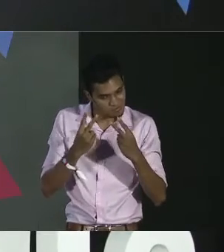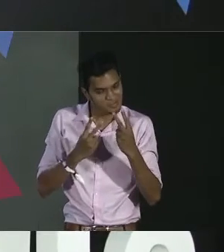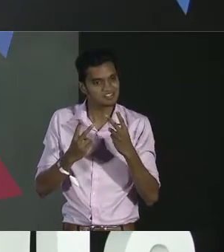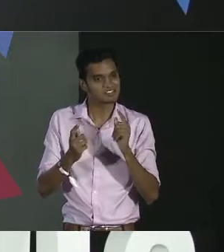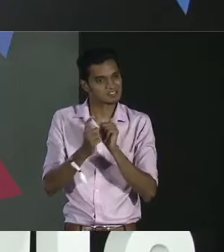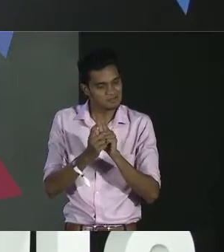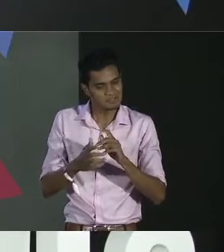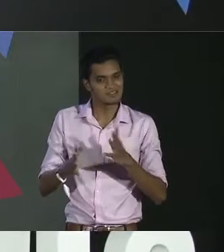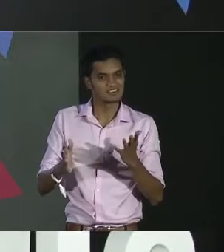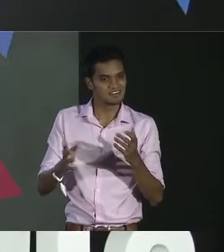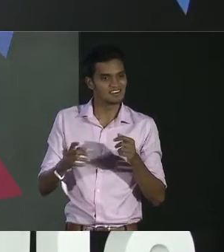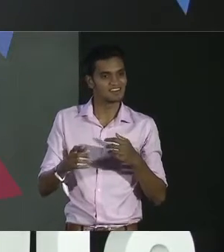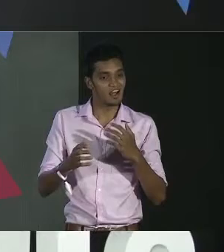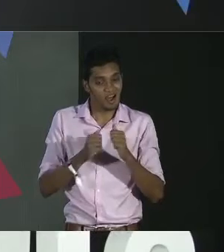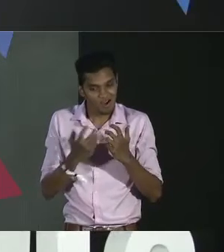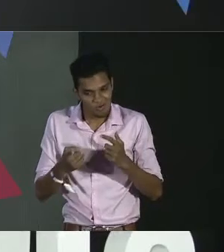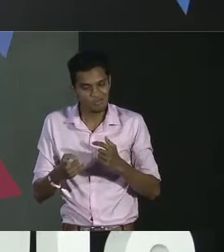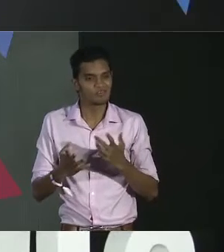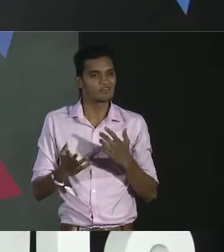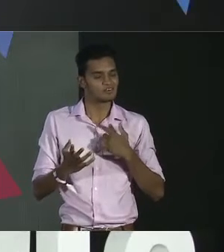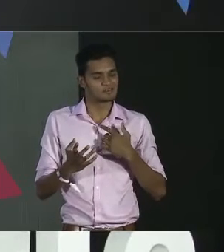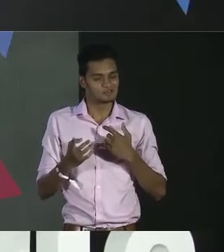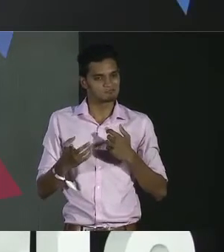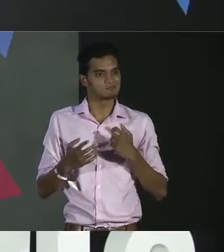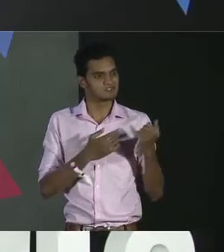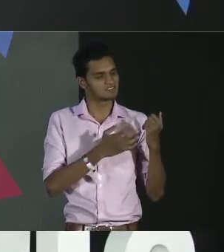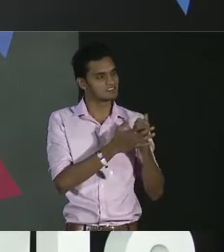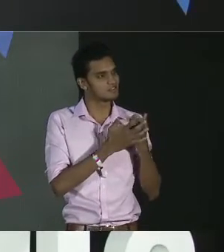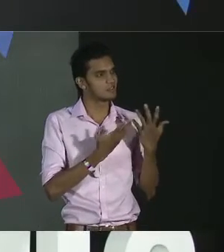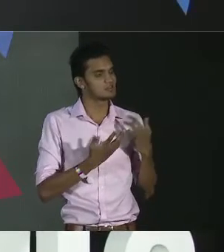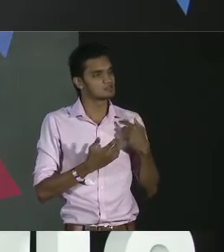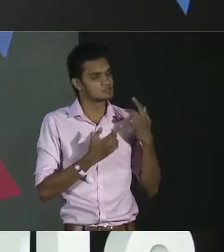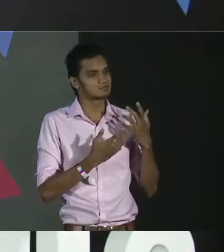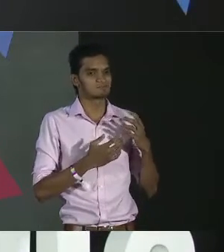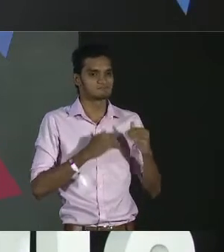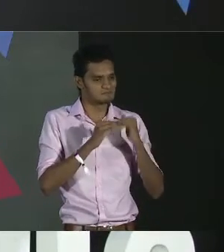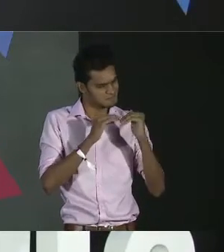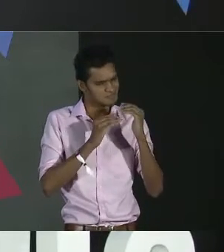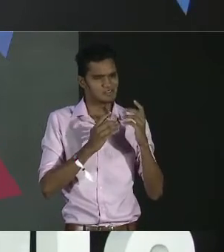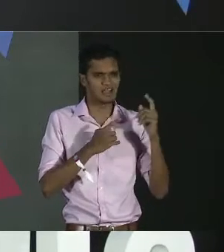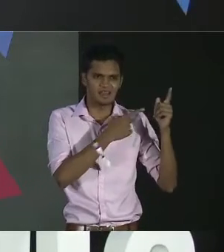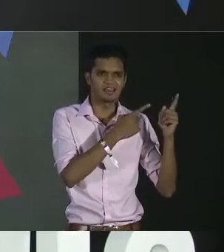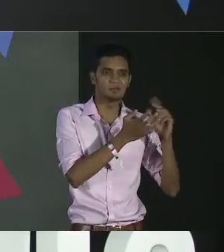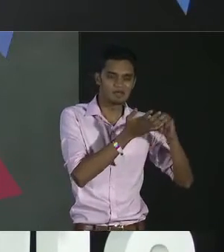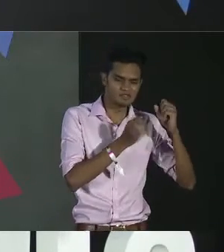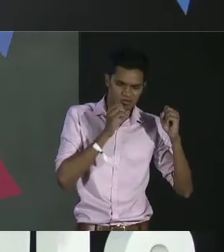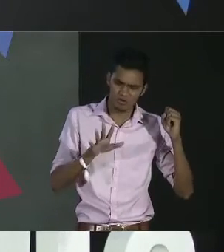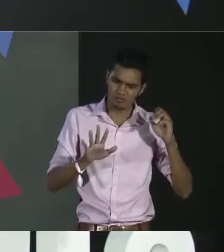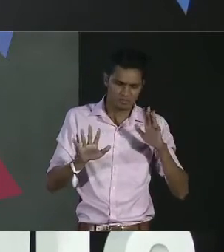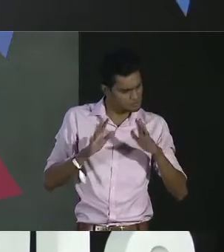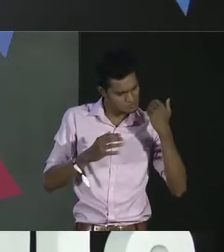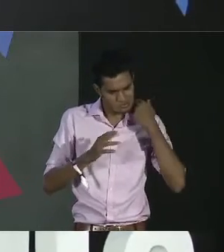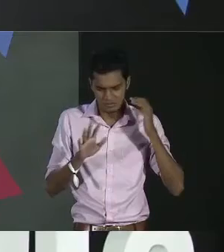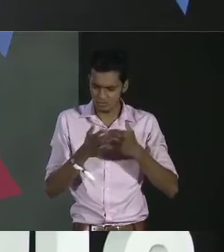reassure me that all I needed to worry about was my recovery, just to focus on my recovery, that my job was secure. They even